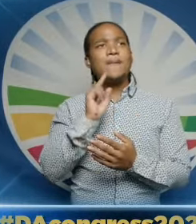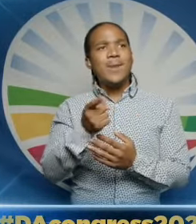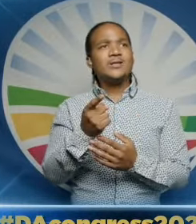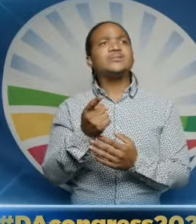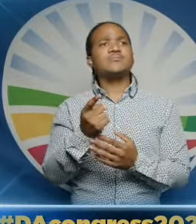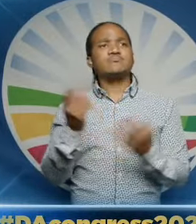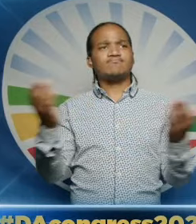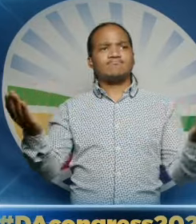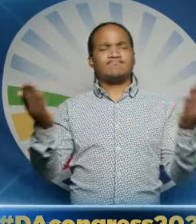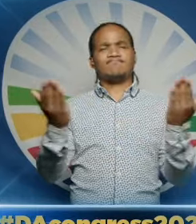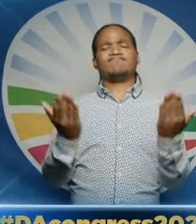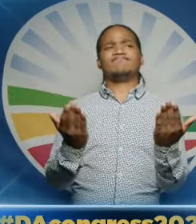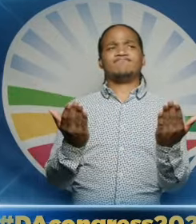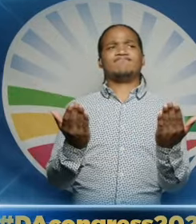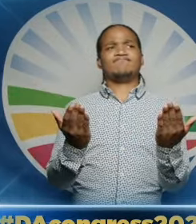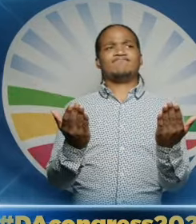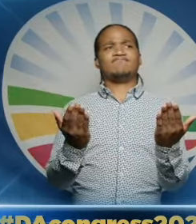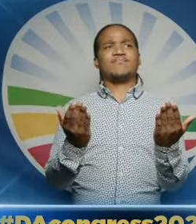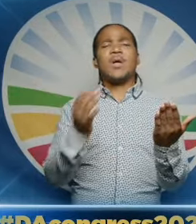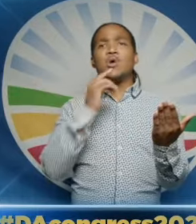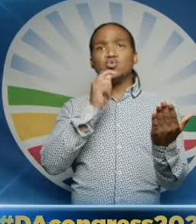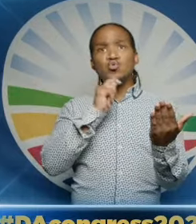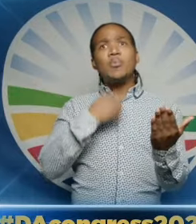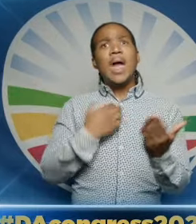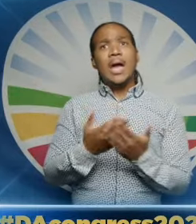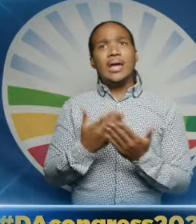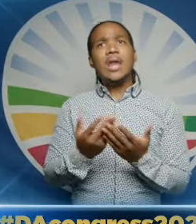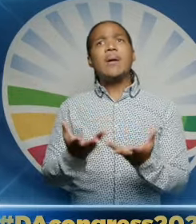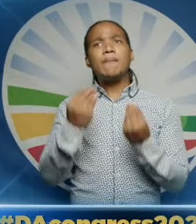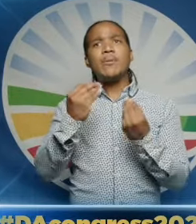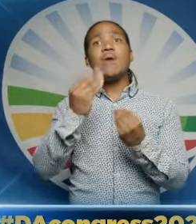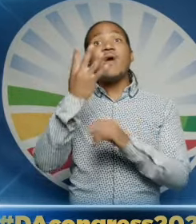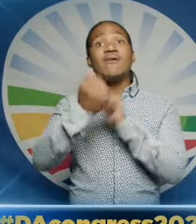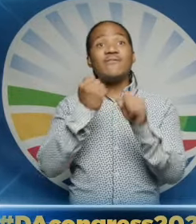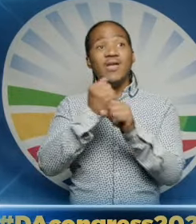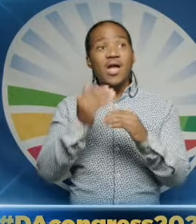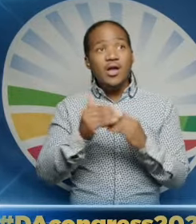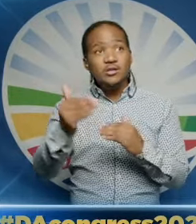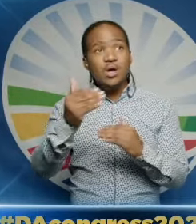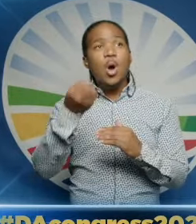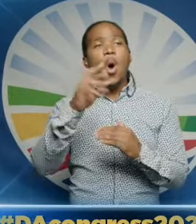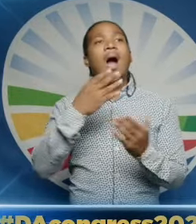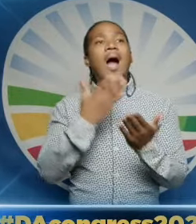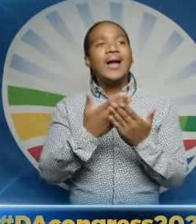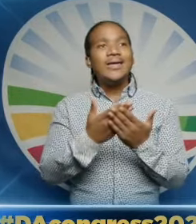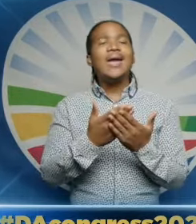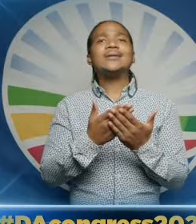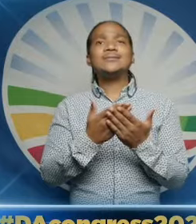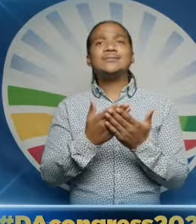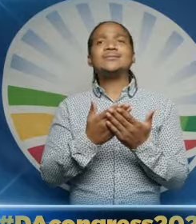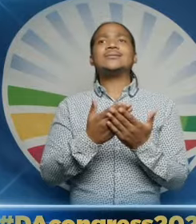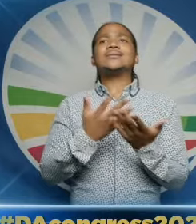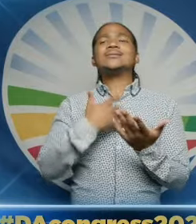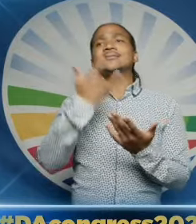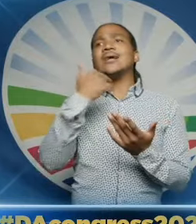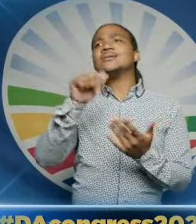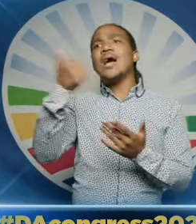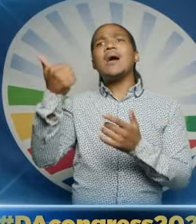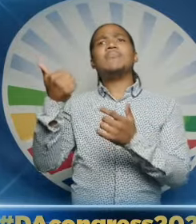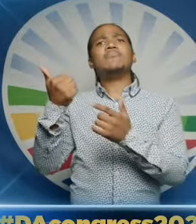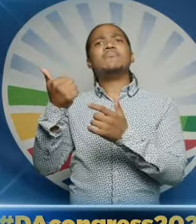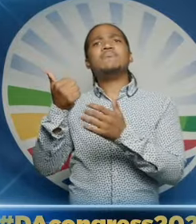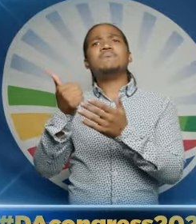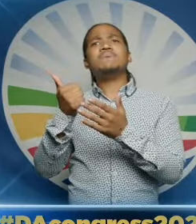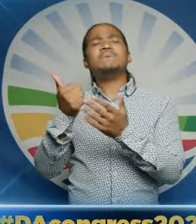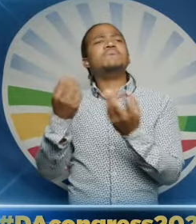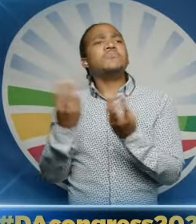other, to measure them and say, well, I could have this for another 5 years, or I can try something that in other places seems to be working for people.